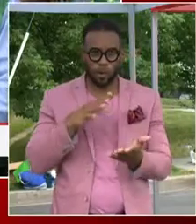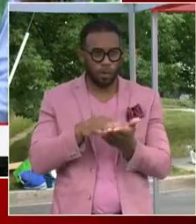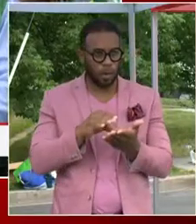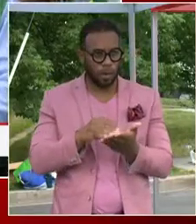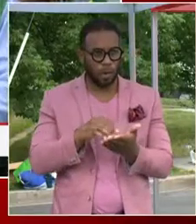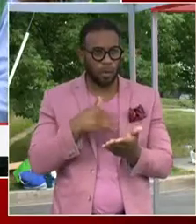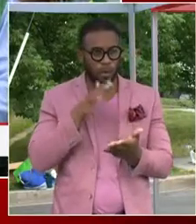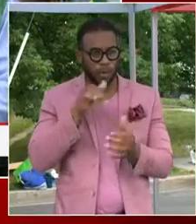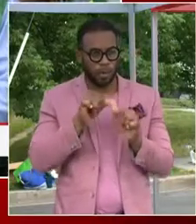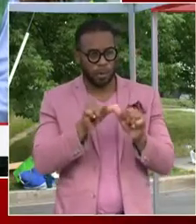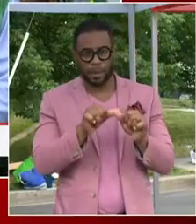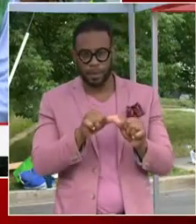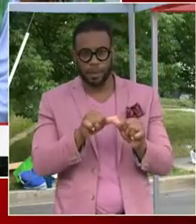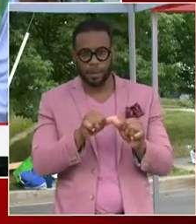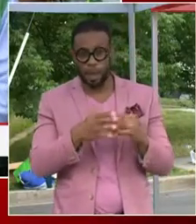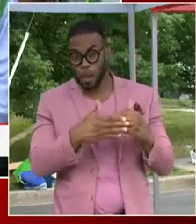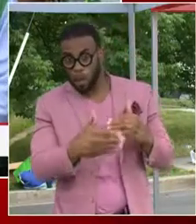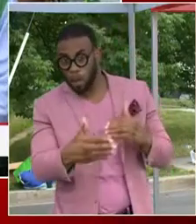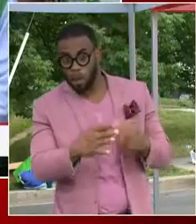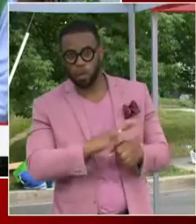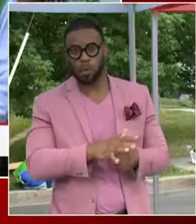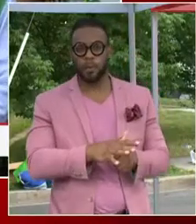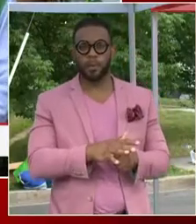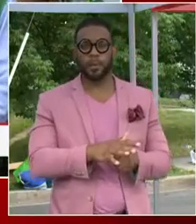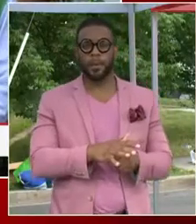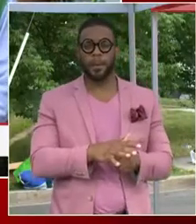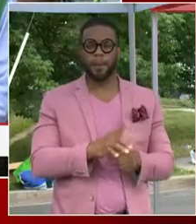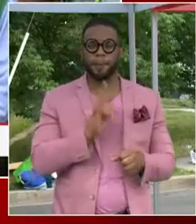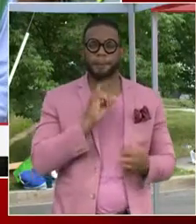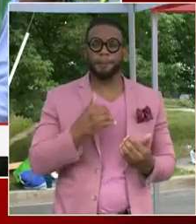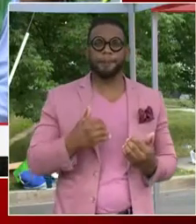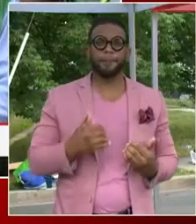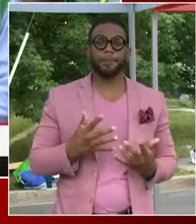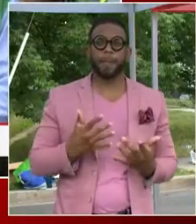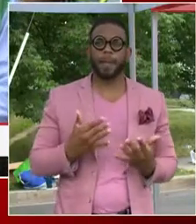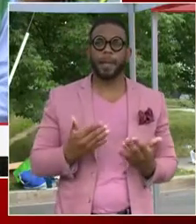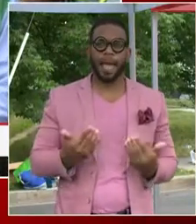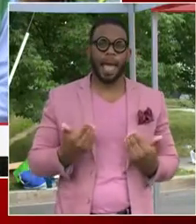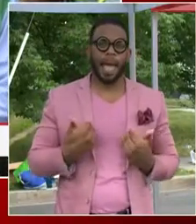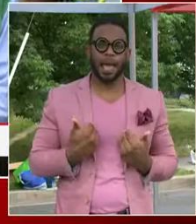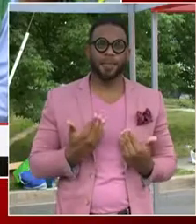learned that we're going to maintain post-COVID is having